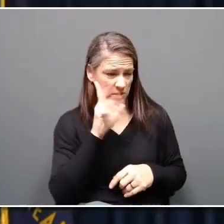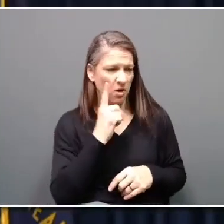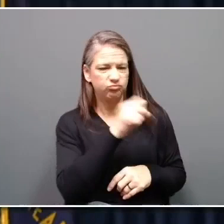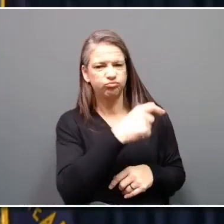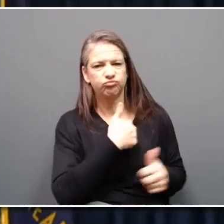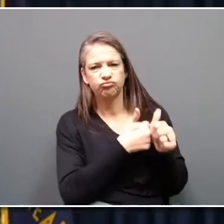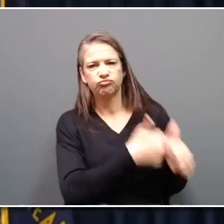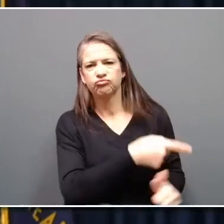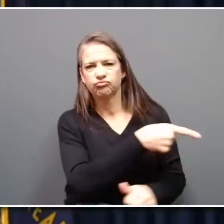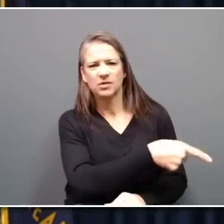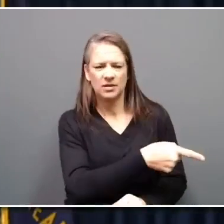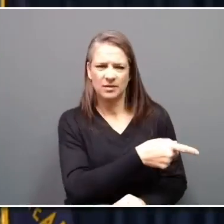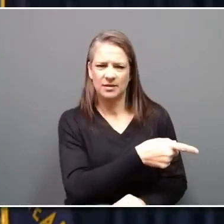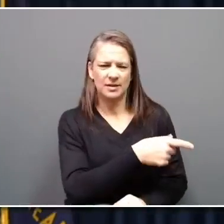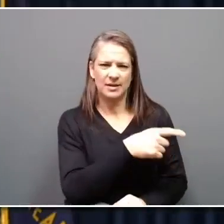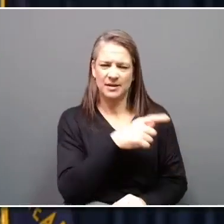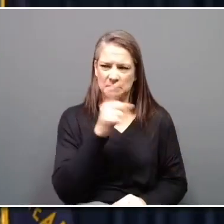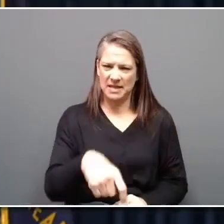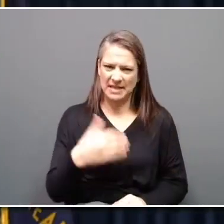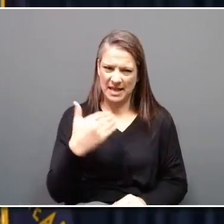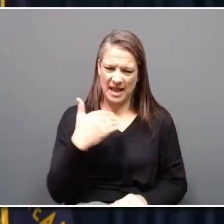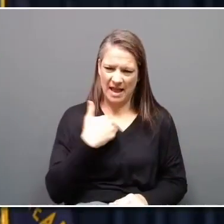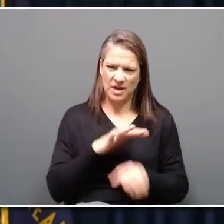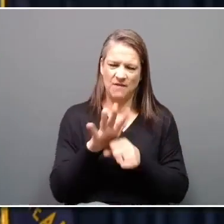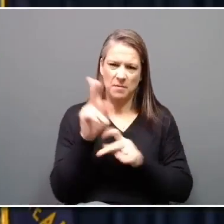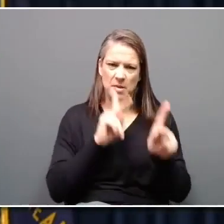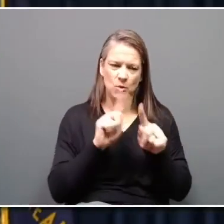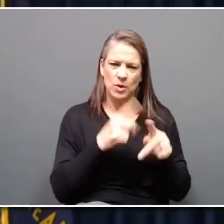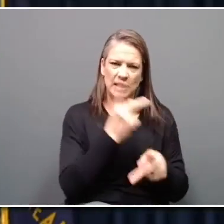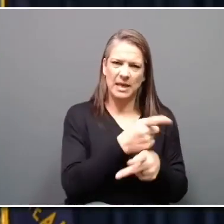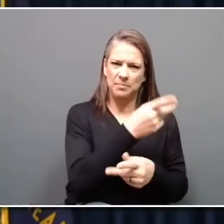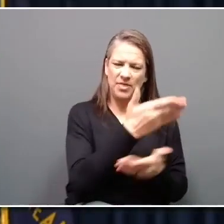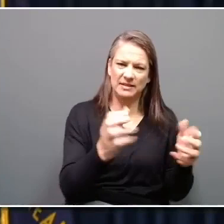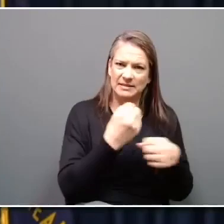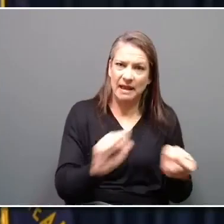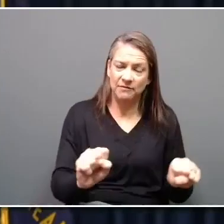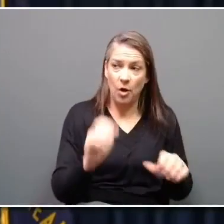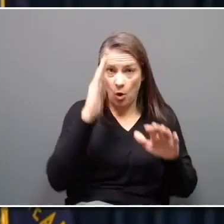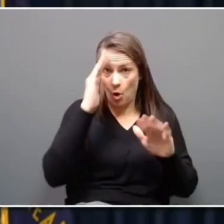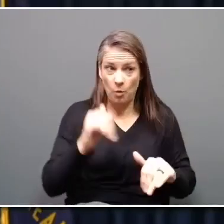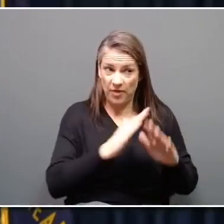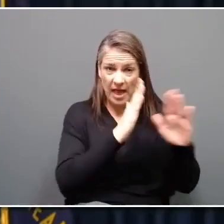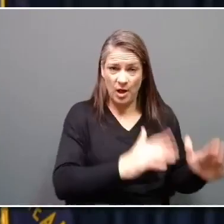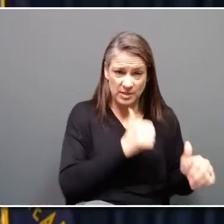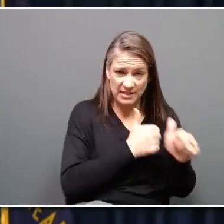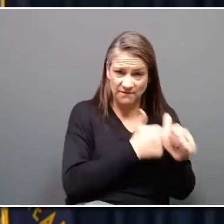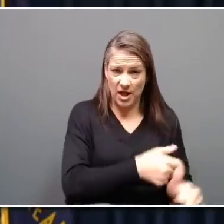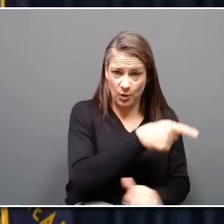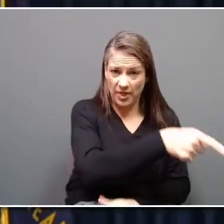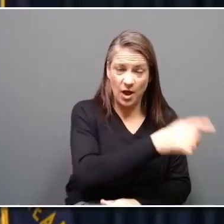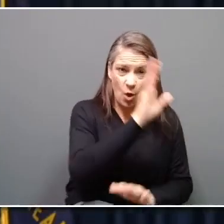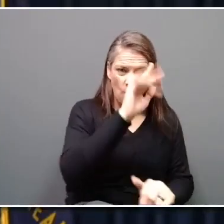and not give you enough personnel to make DJJ facilities safe. Hopefully the rest of the House won't go along with that. Hopefully we'll see amendments